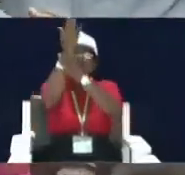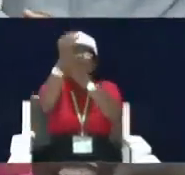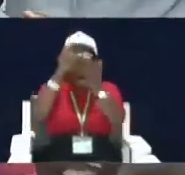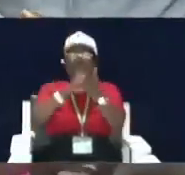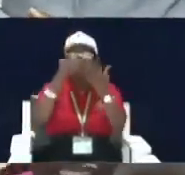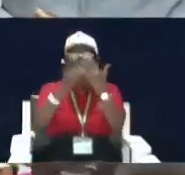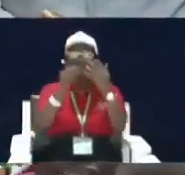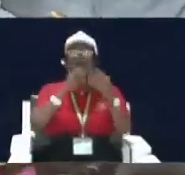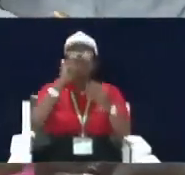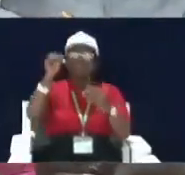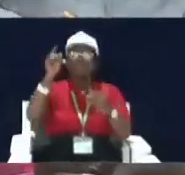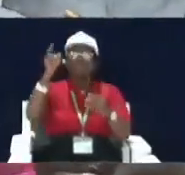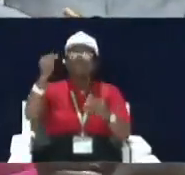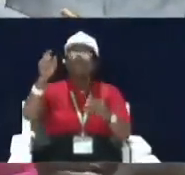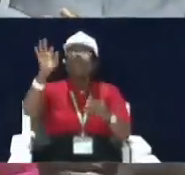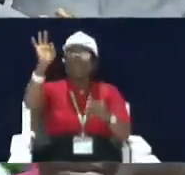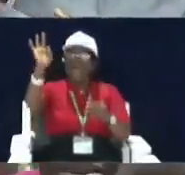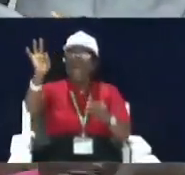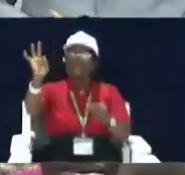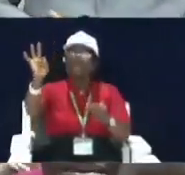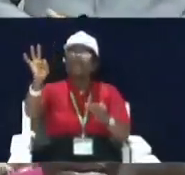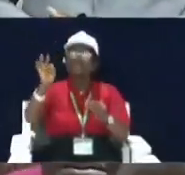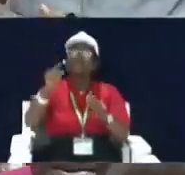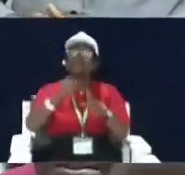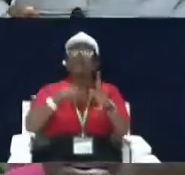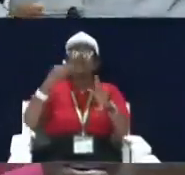September is the ninth month of the year.